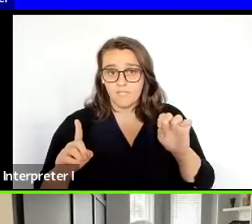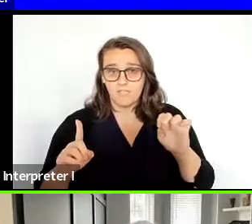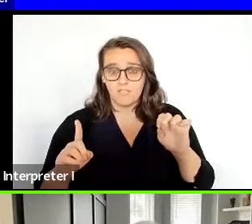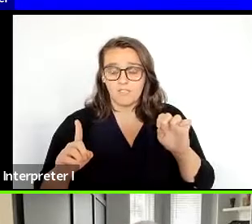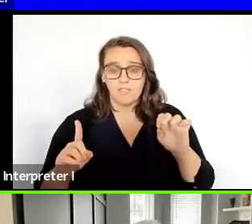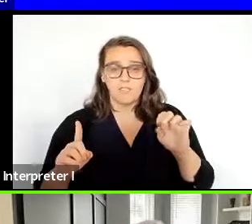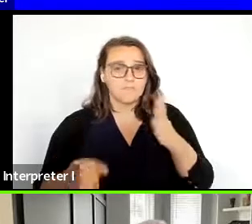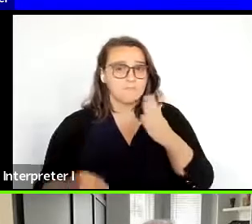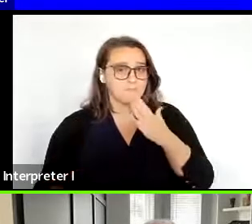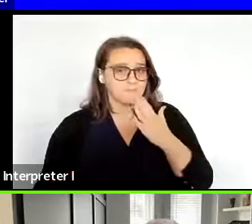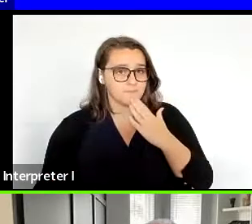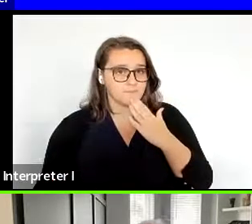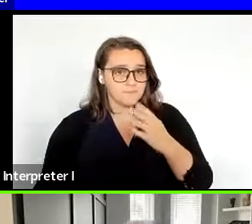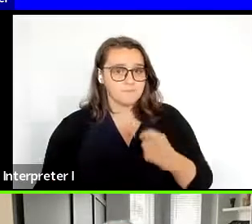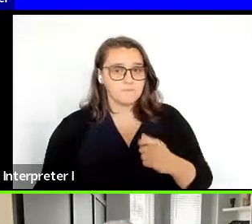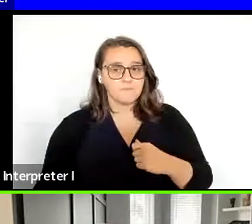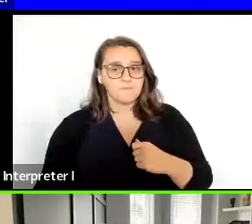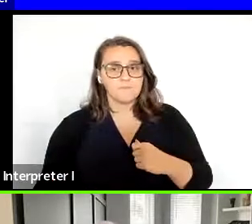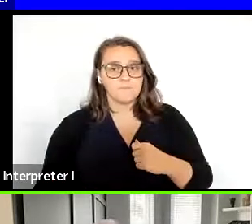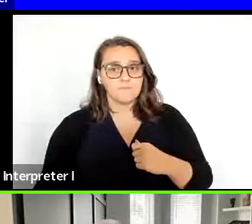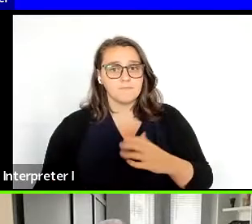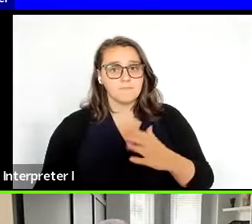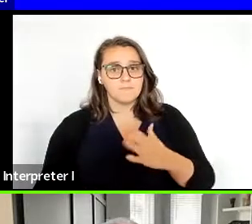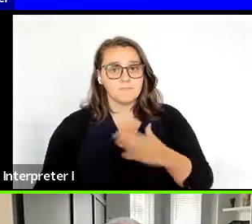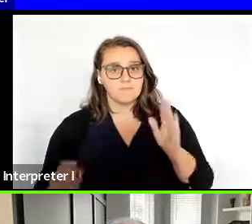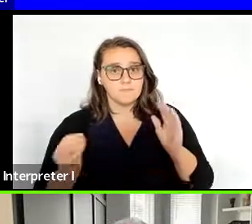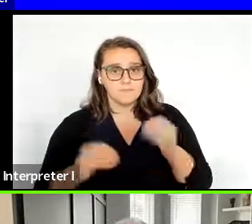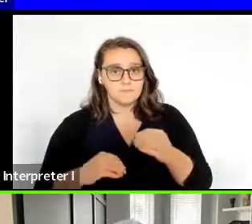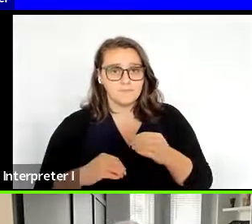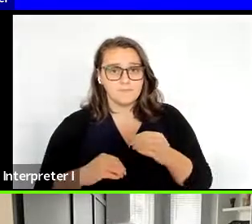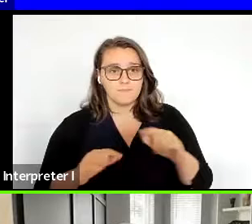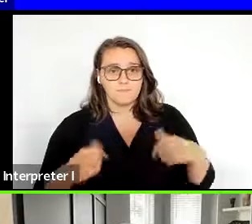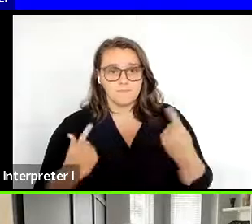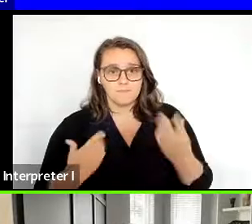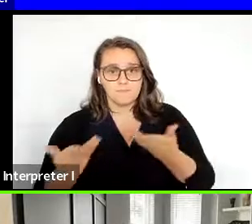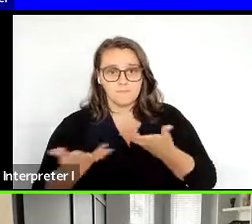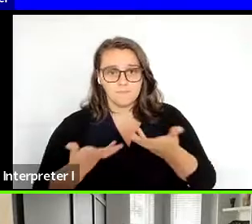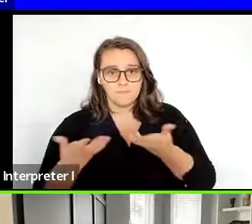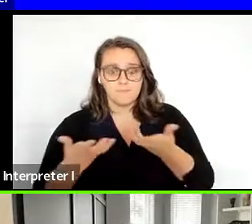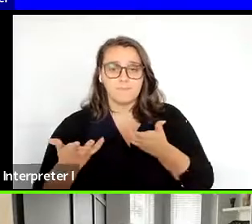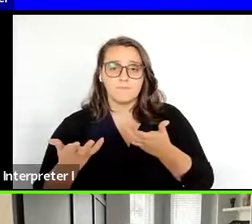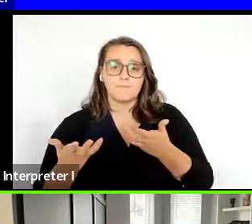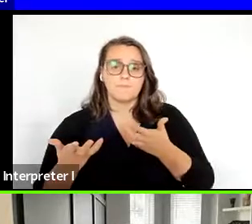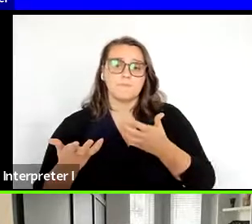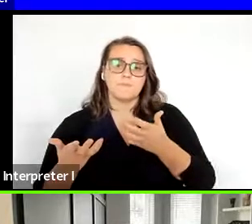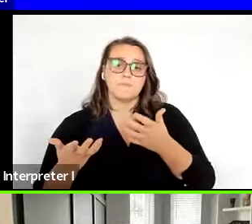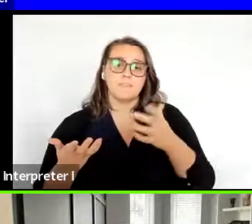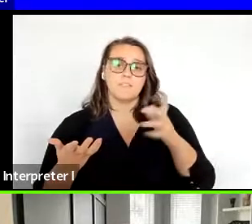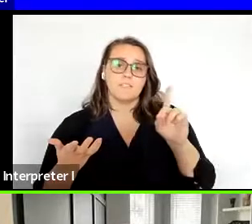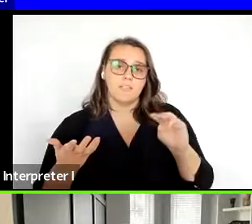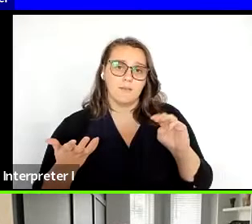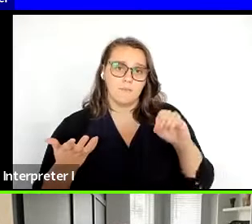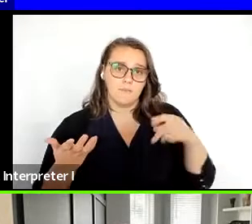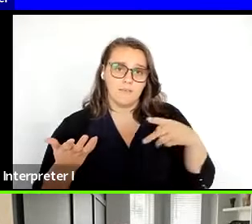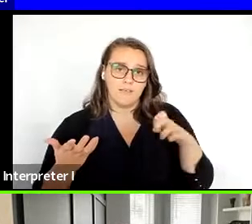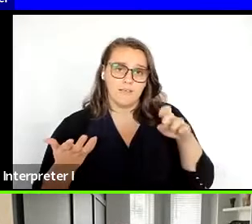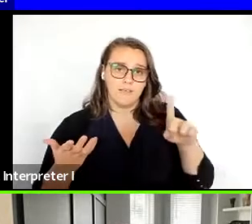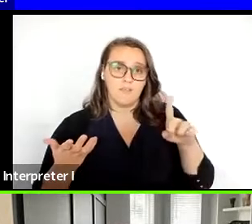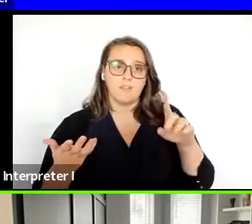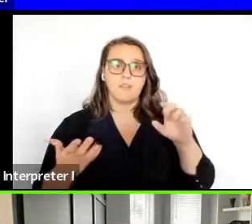Thanks, Mr. Chairman. My office has been in communication with DMPED and